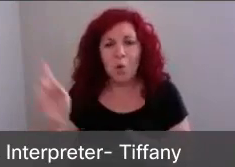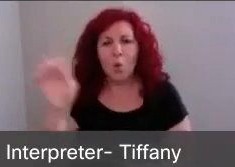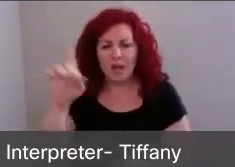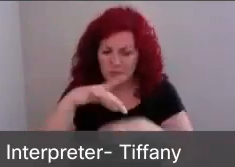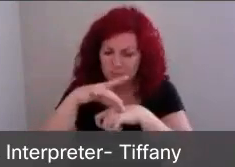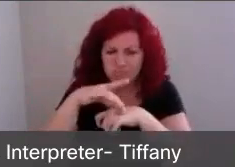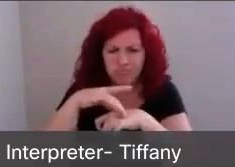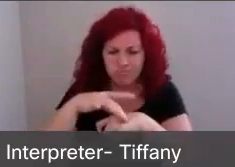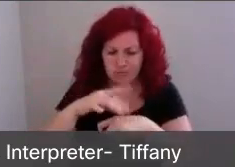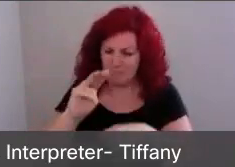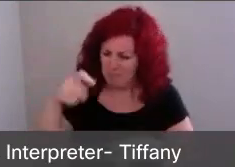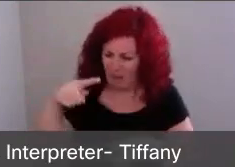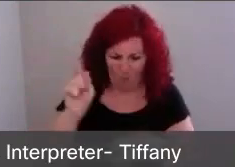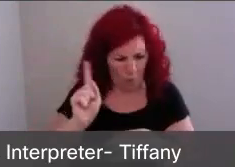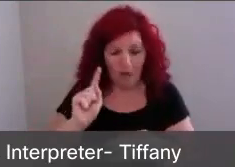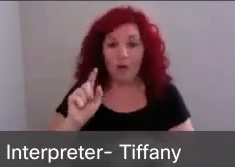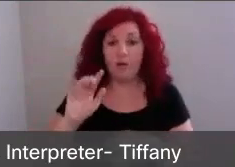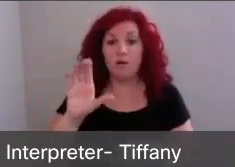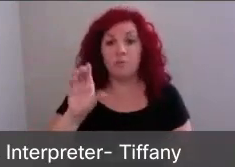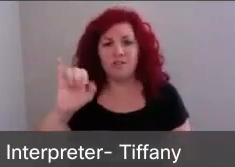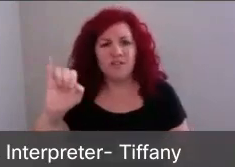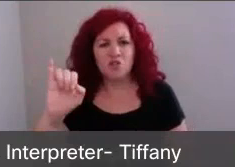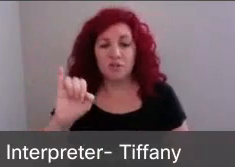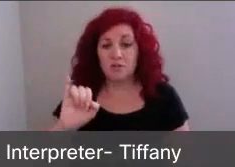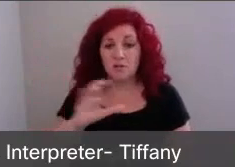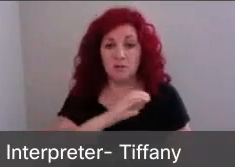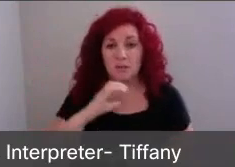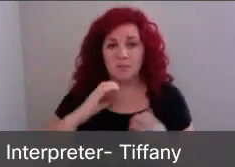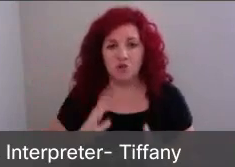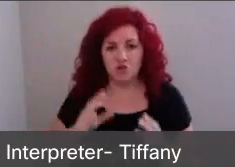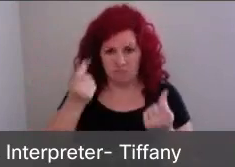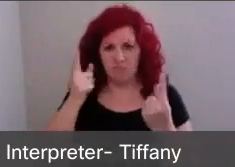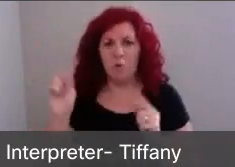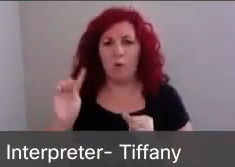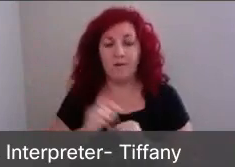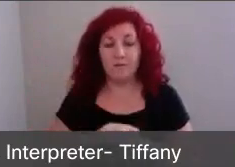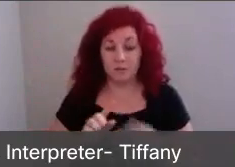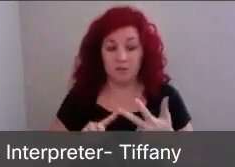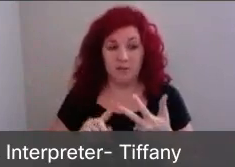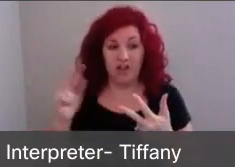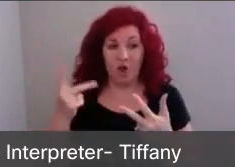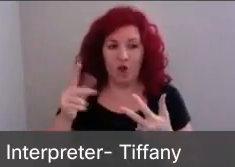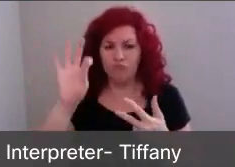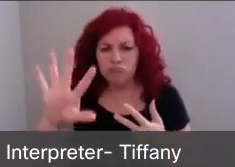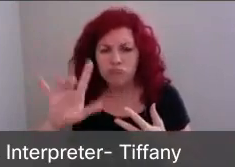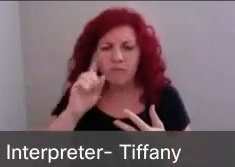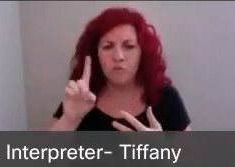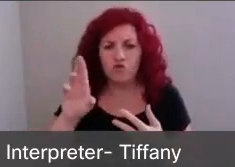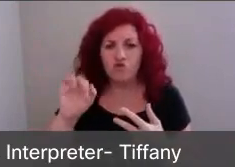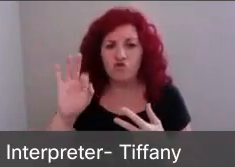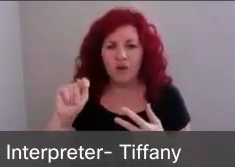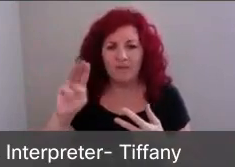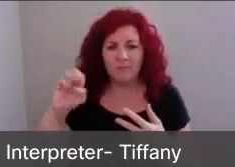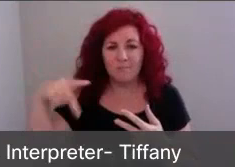your communities of interest? And where are they on the map so that the commissioners have them? And then third, input on draft maps, both sort